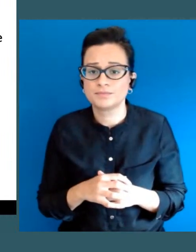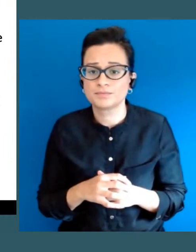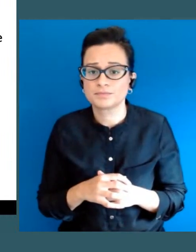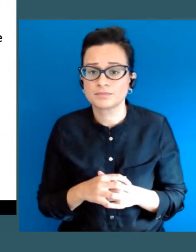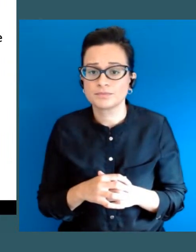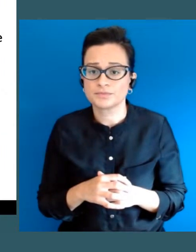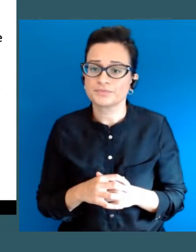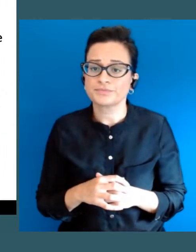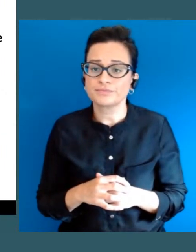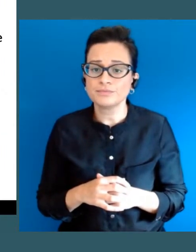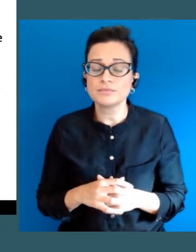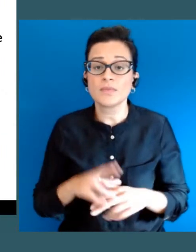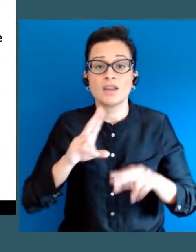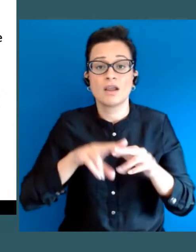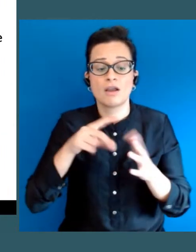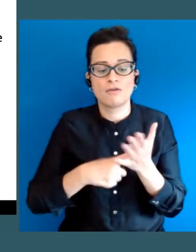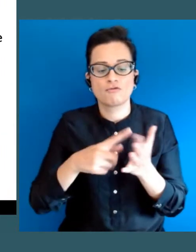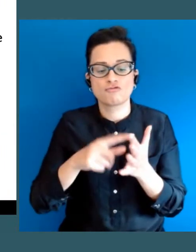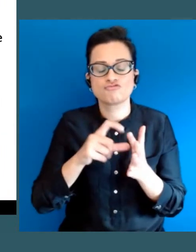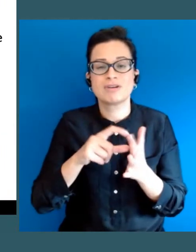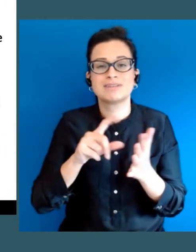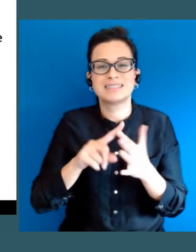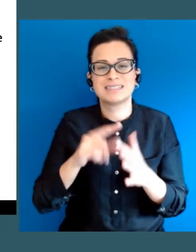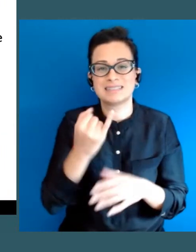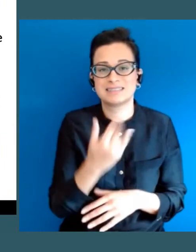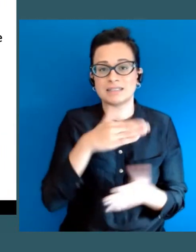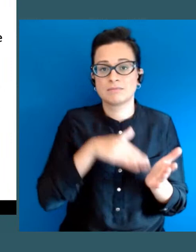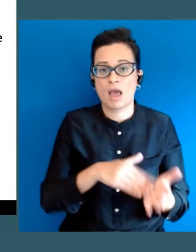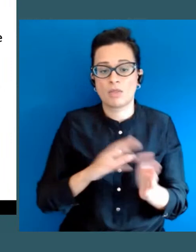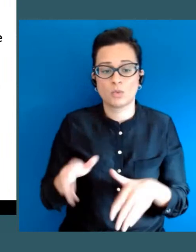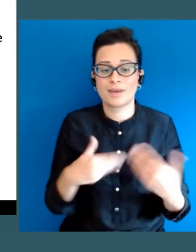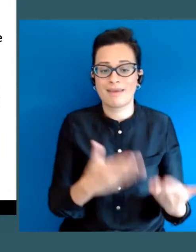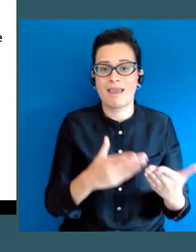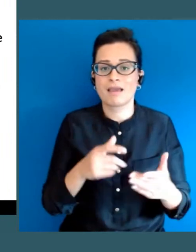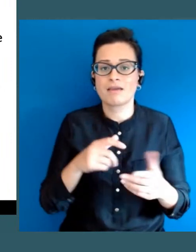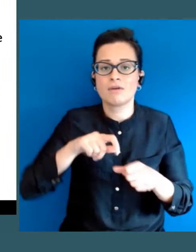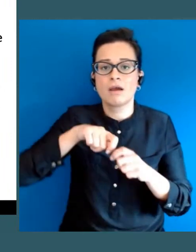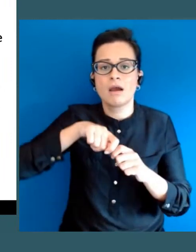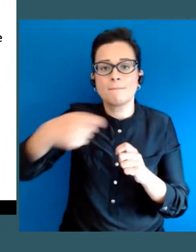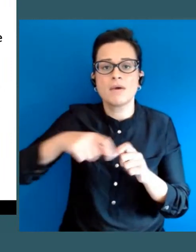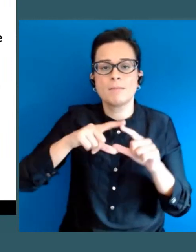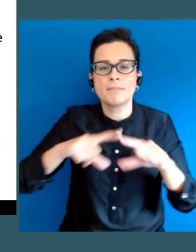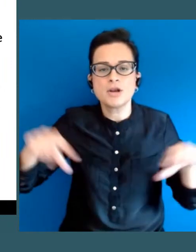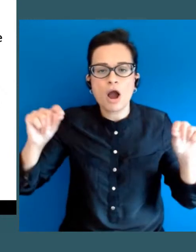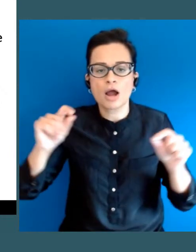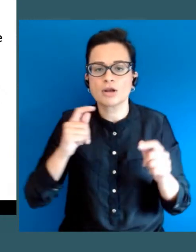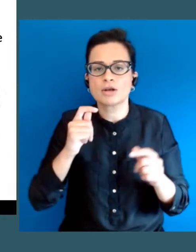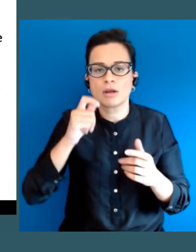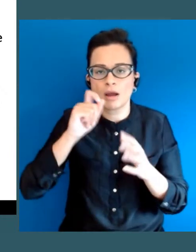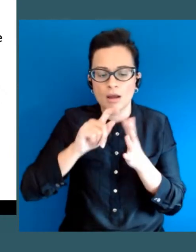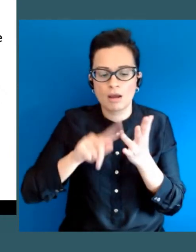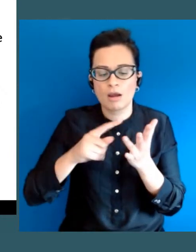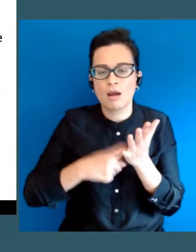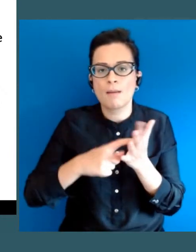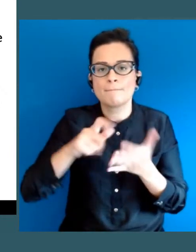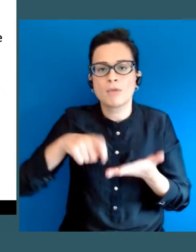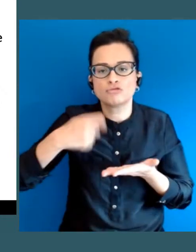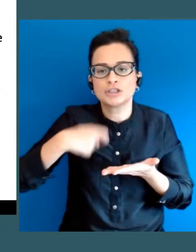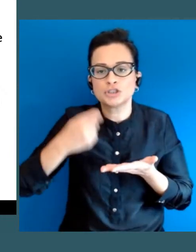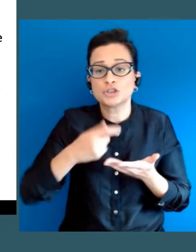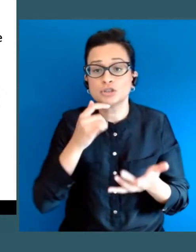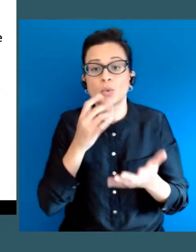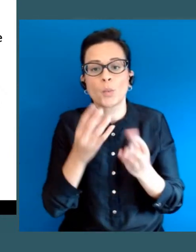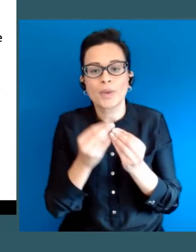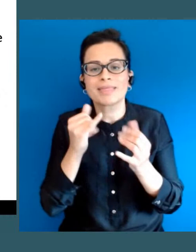Freddie was 6 months old, I gave him banana porridge that contained semi-skim milk. He usually had banana porridge but with no milk, and 2